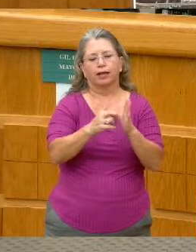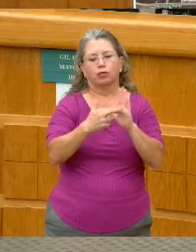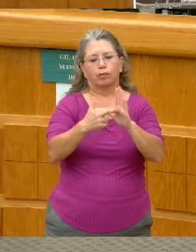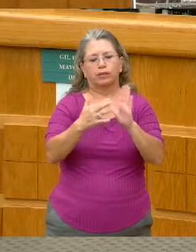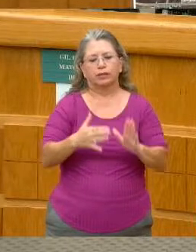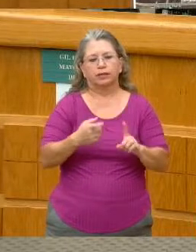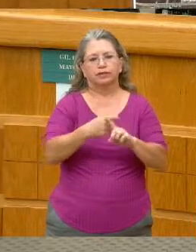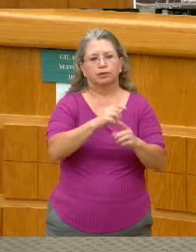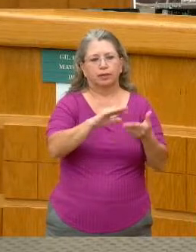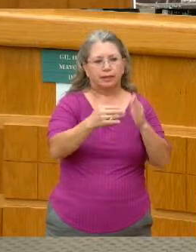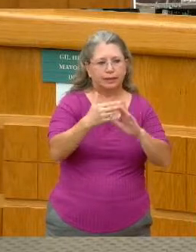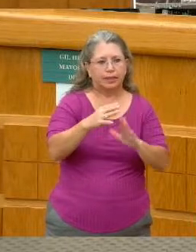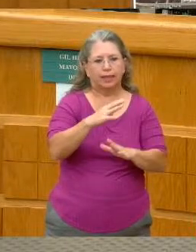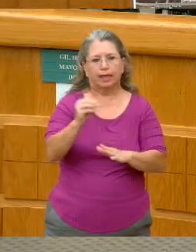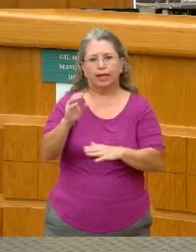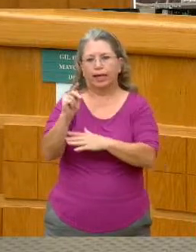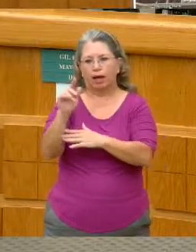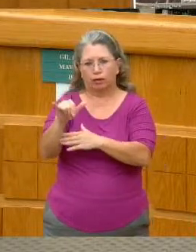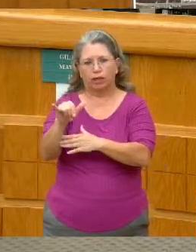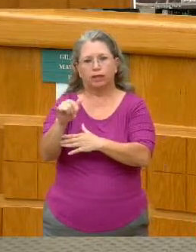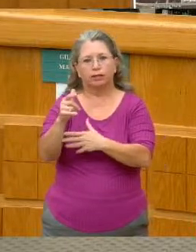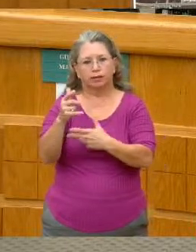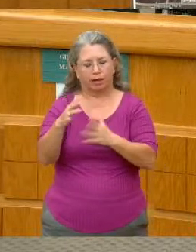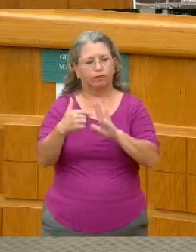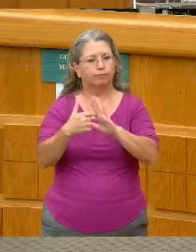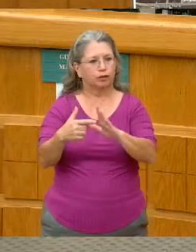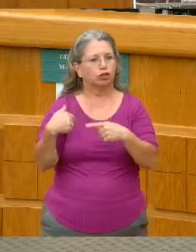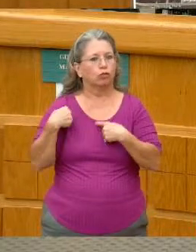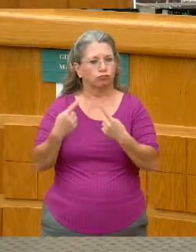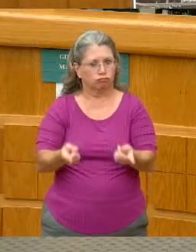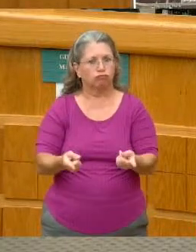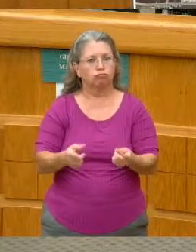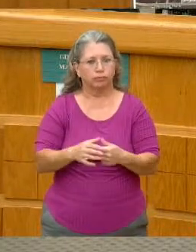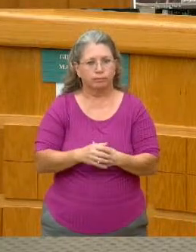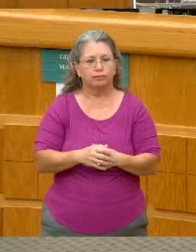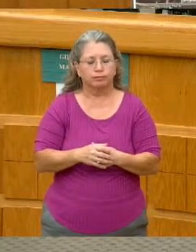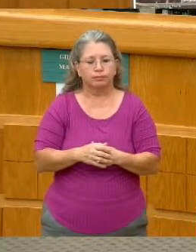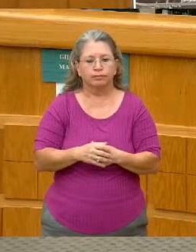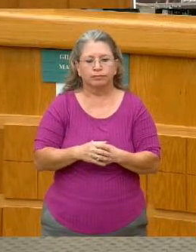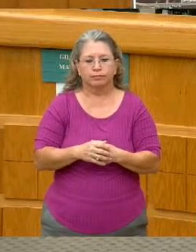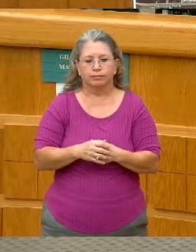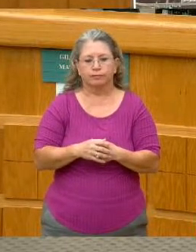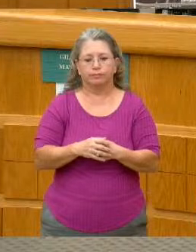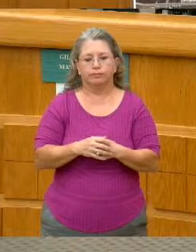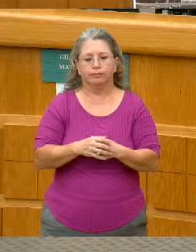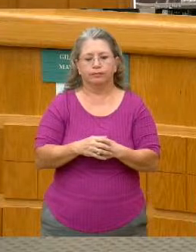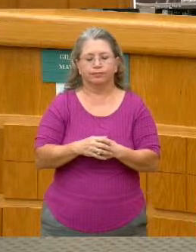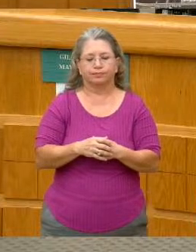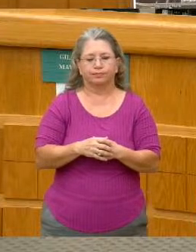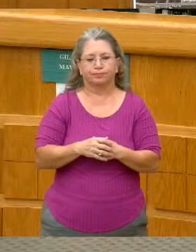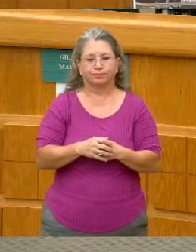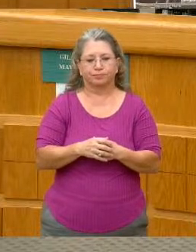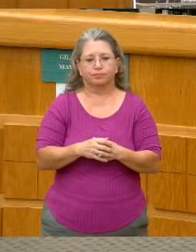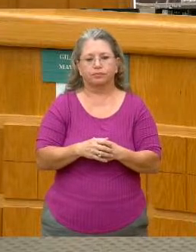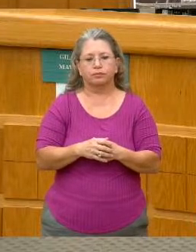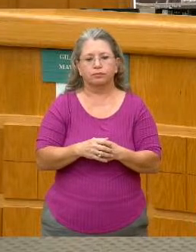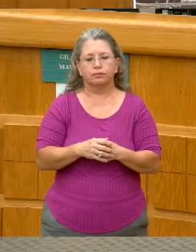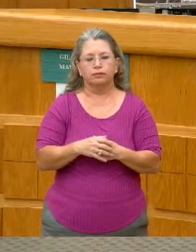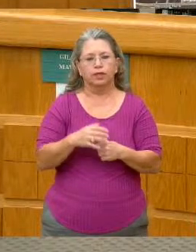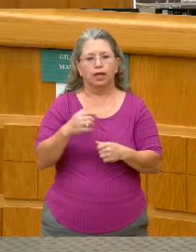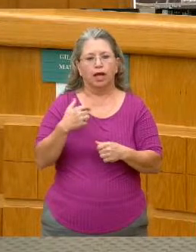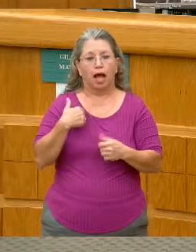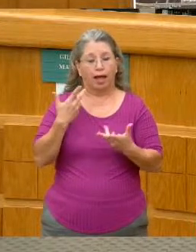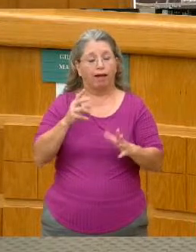time. And as we have come upon our lookout point, I have looked out and